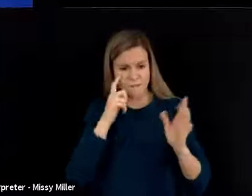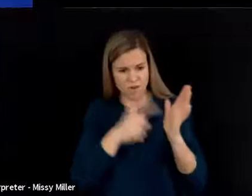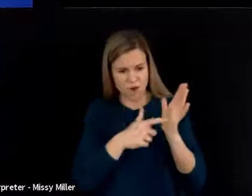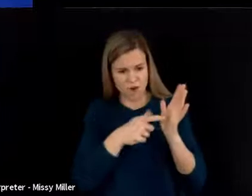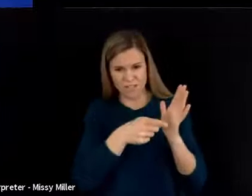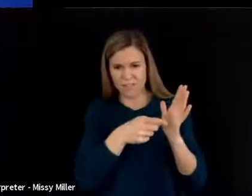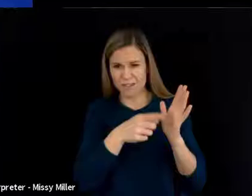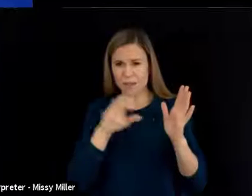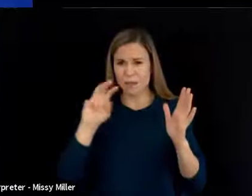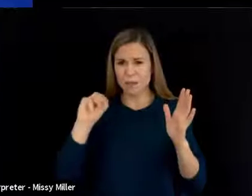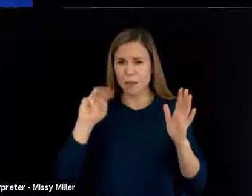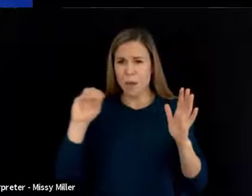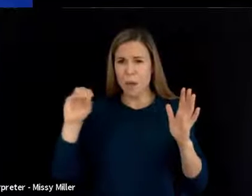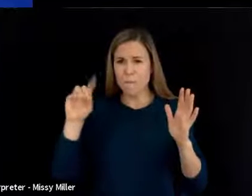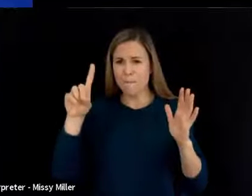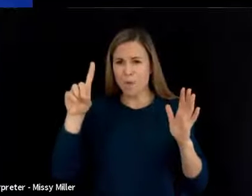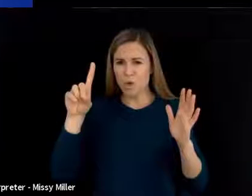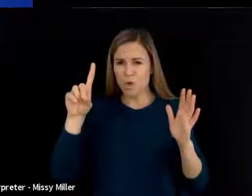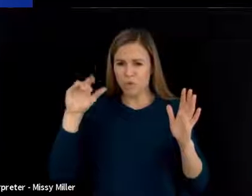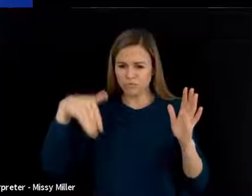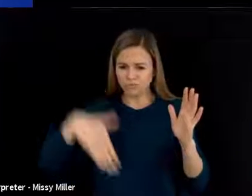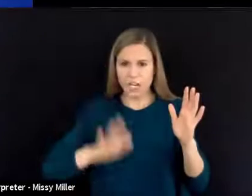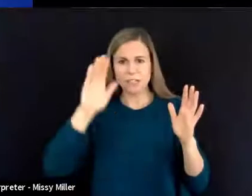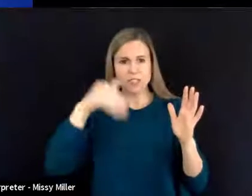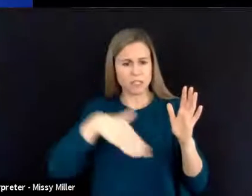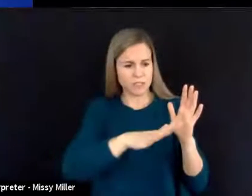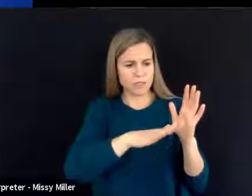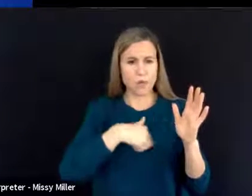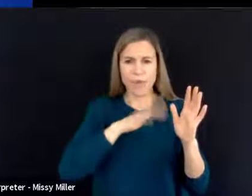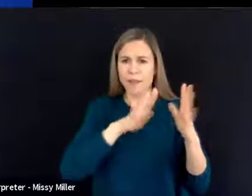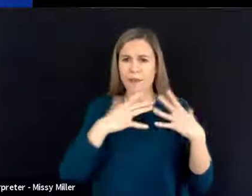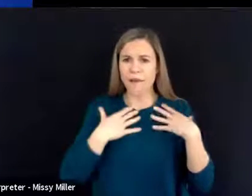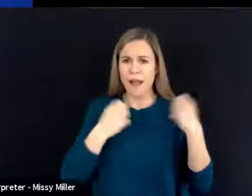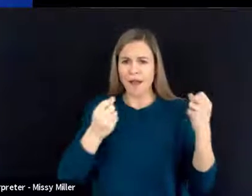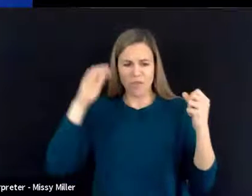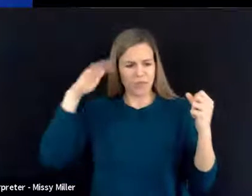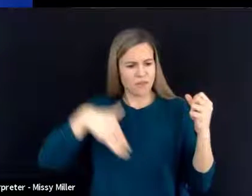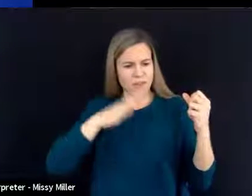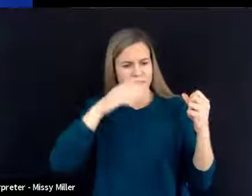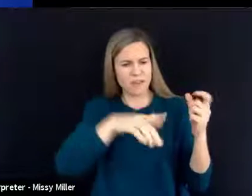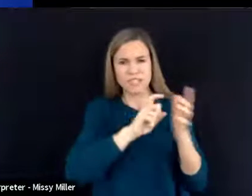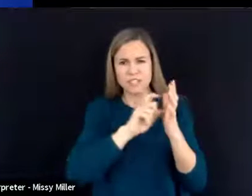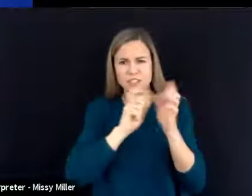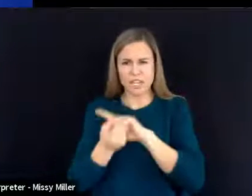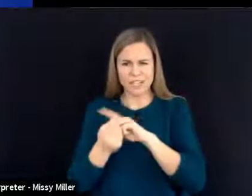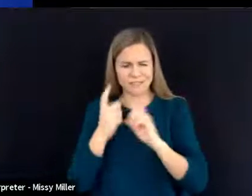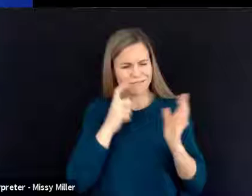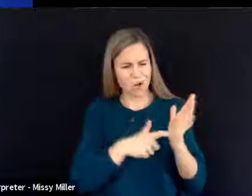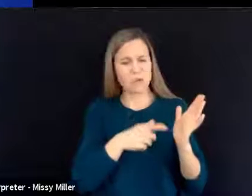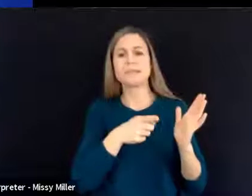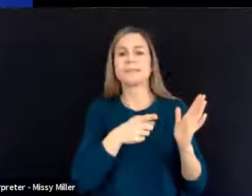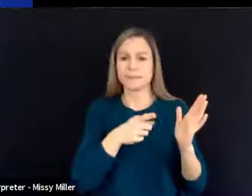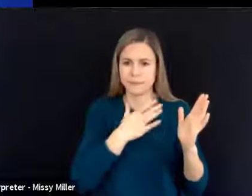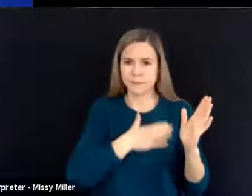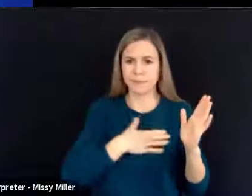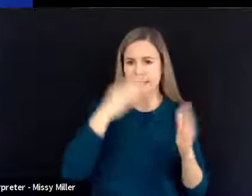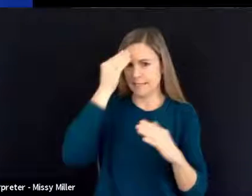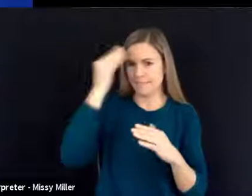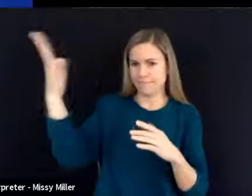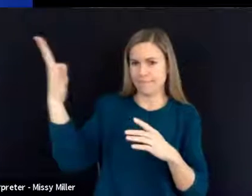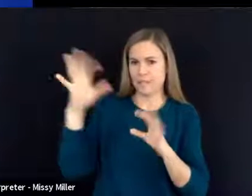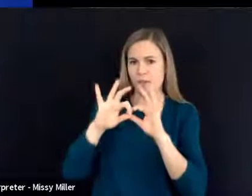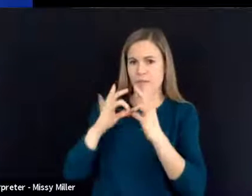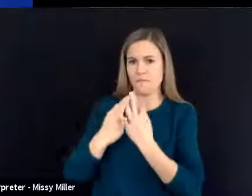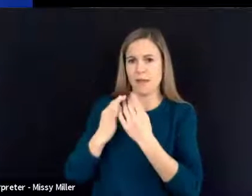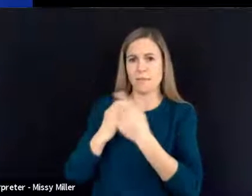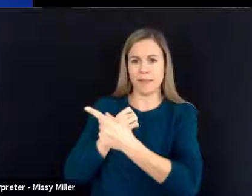and noticeable changes in health or behavior that you're noticing at school, and give that information to the family,